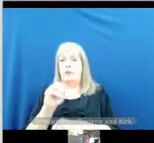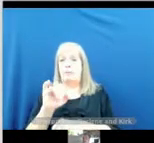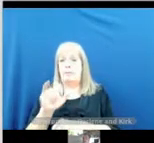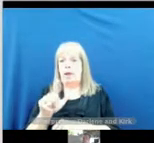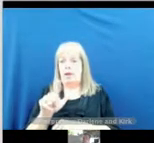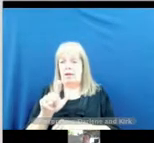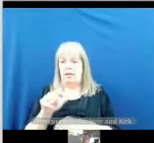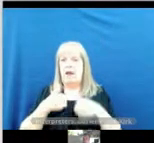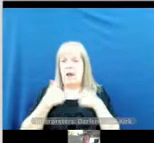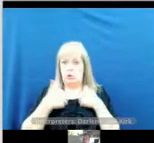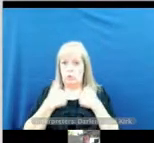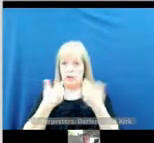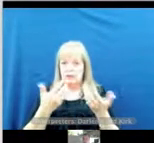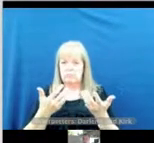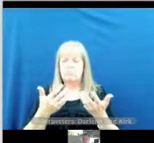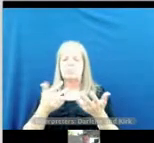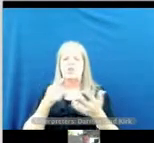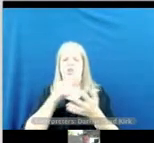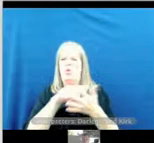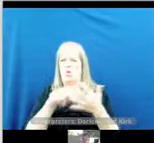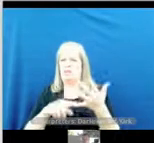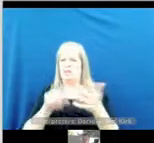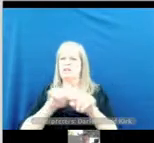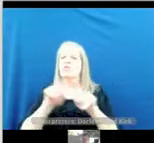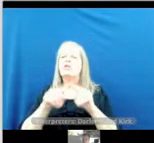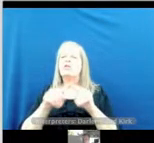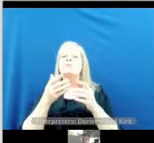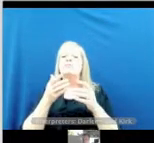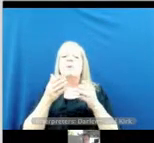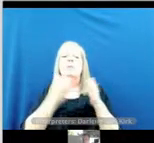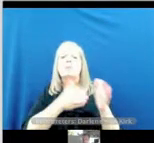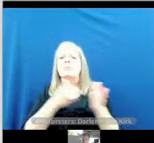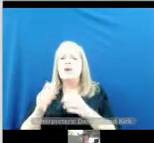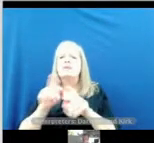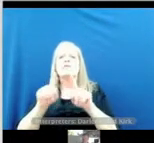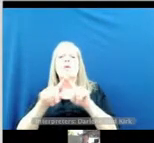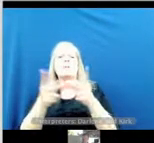And those are your go-to people to ask for some resources as well.